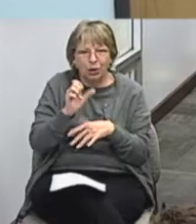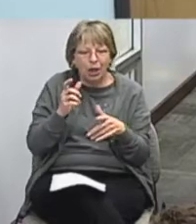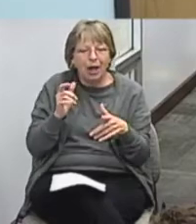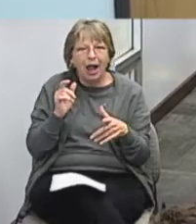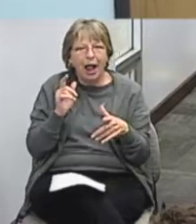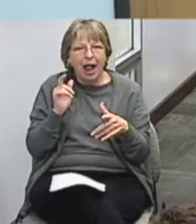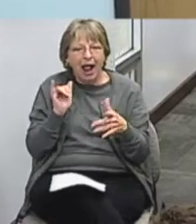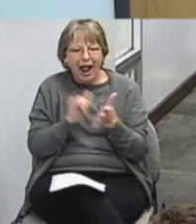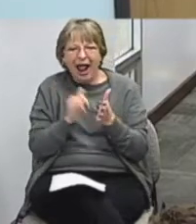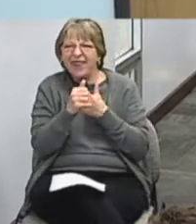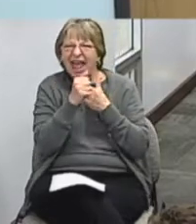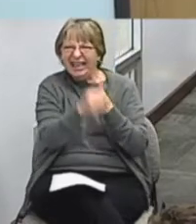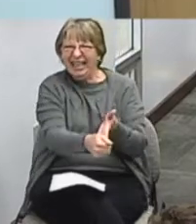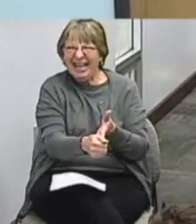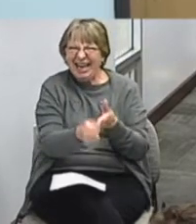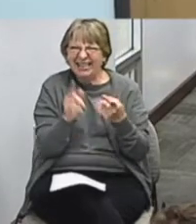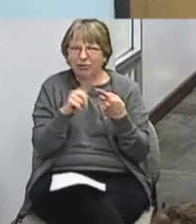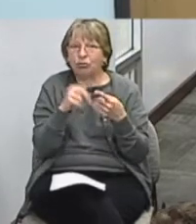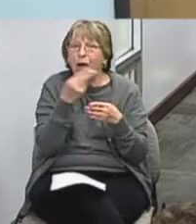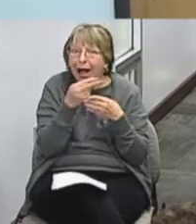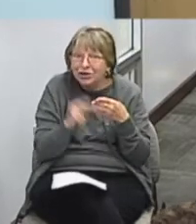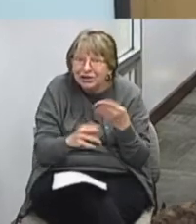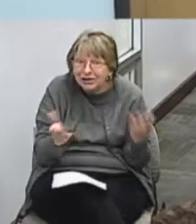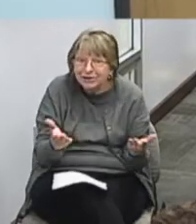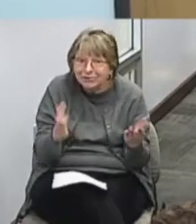Hutchinson, which is pretty amazing.